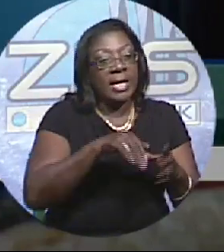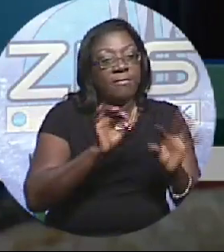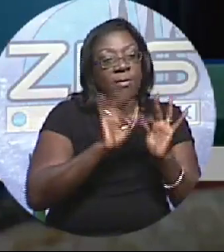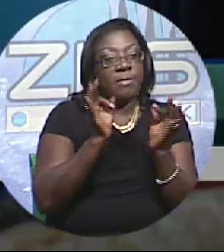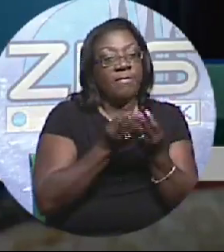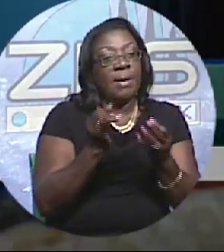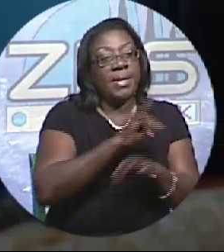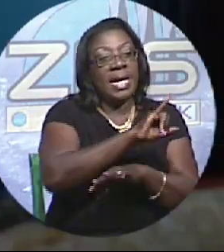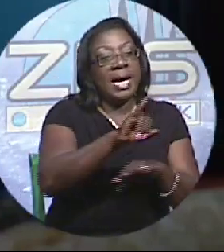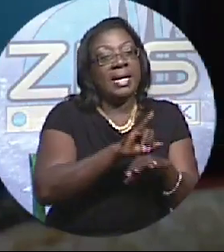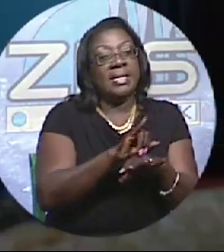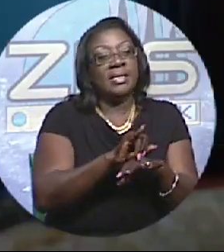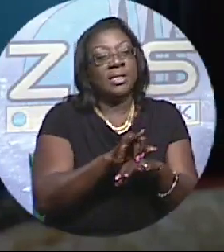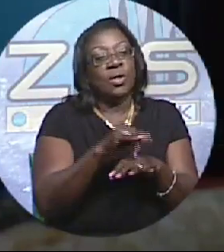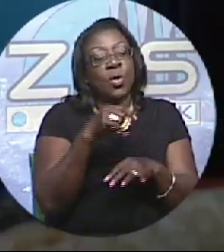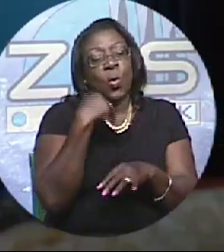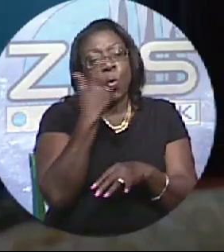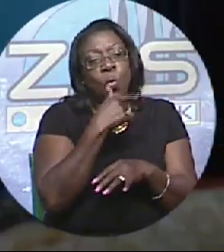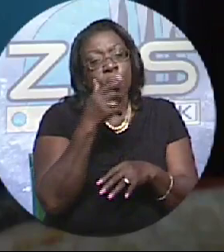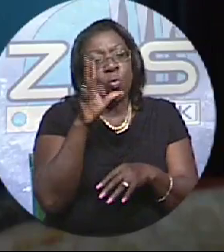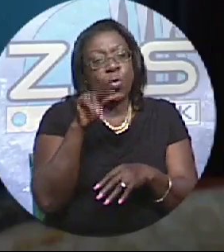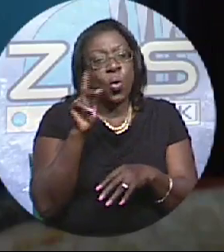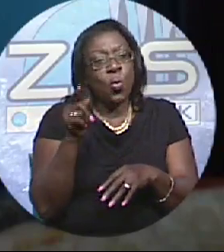islands who no one may have